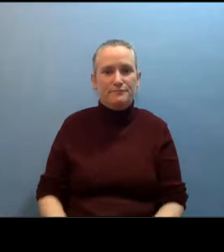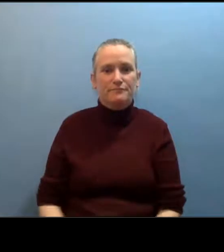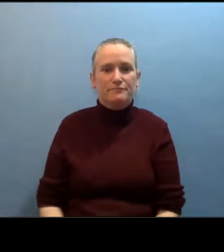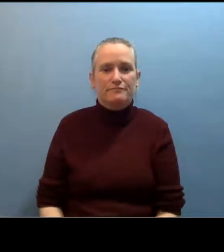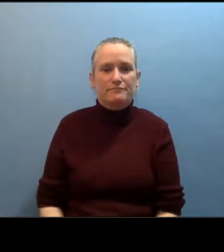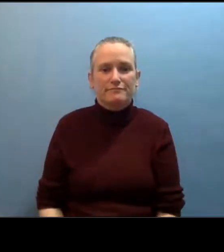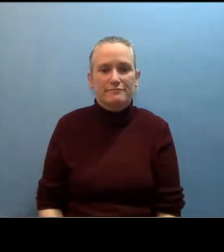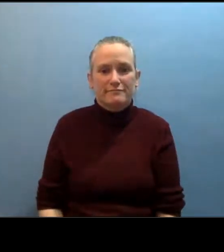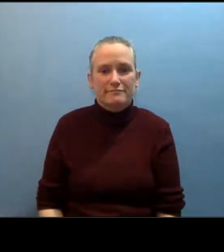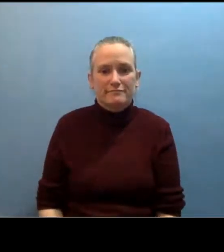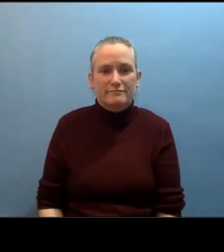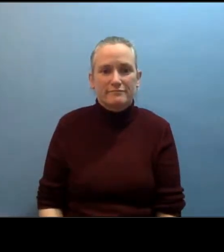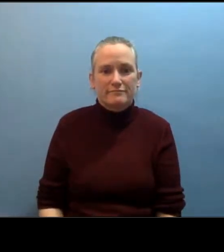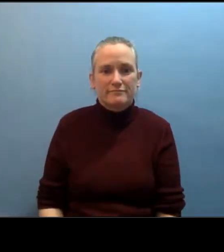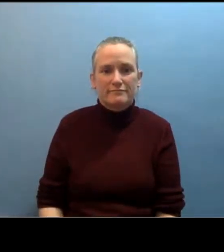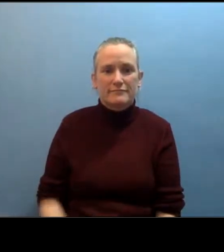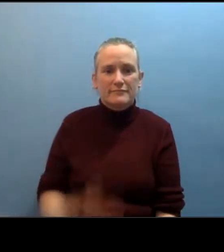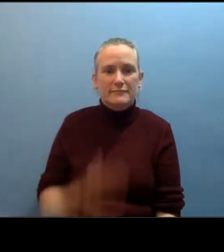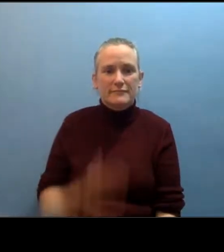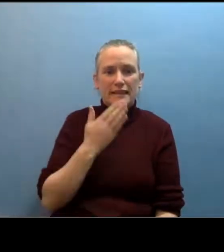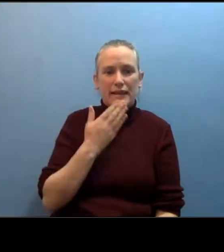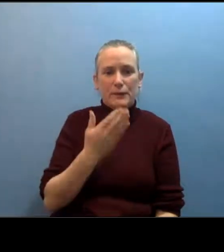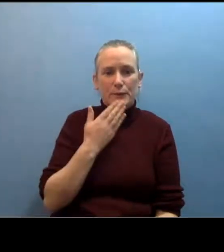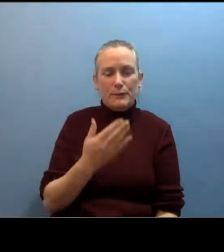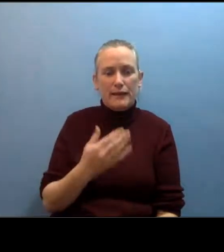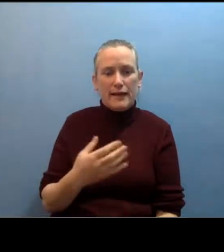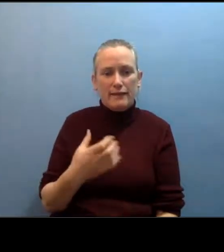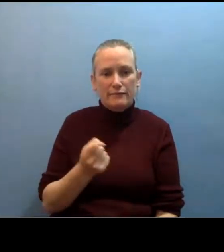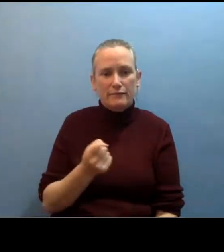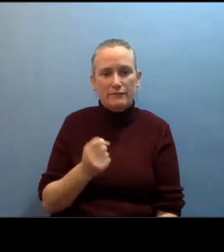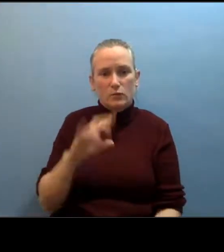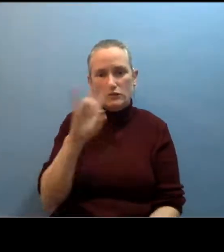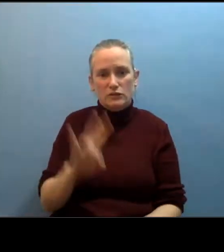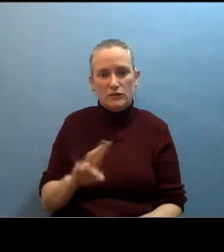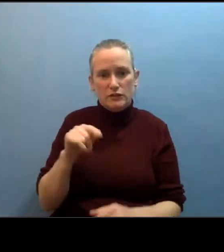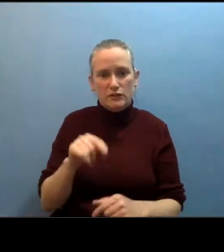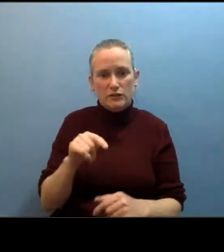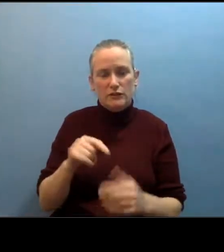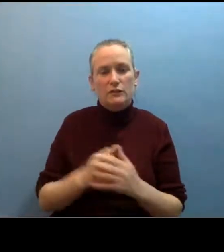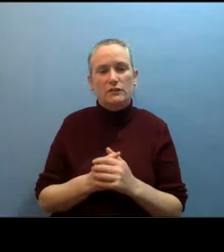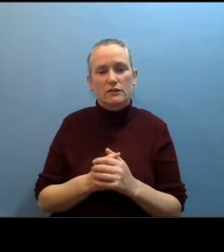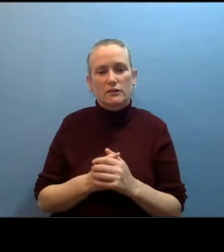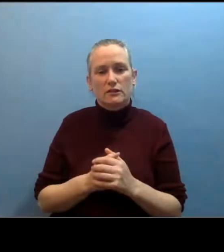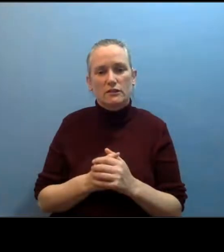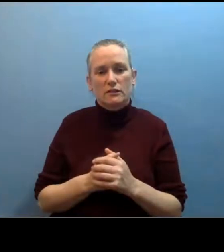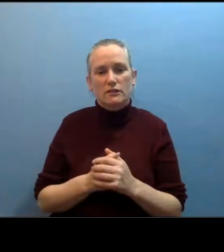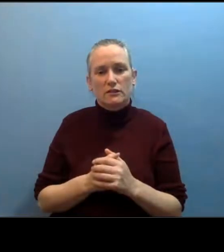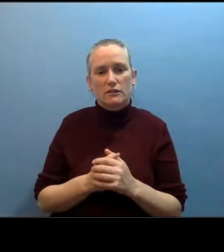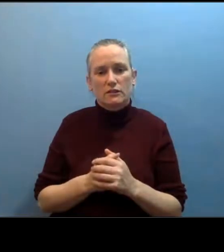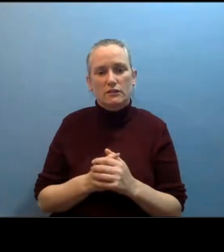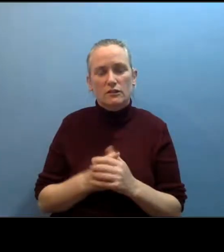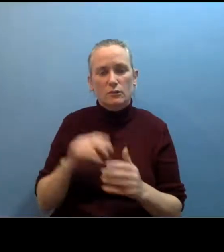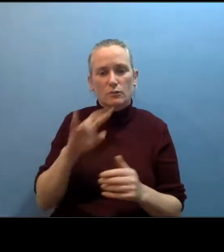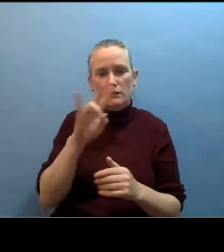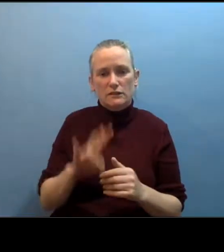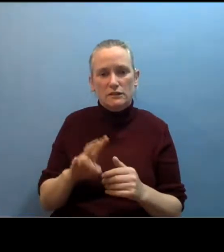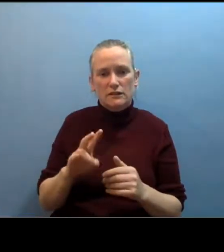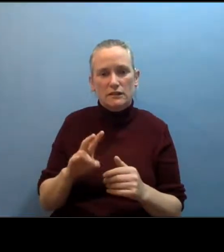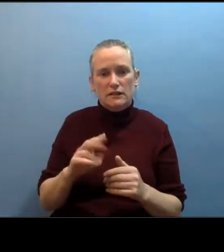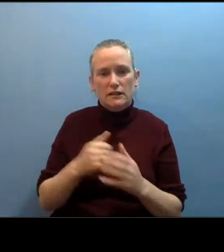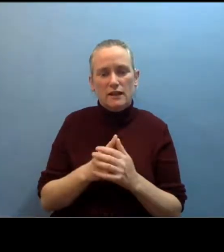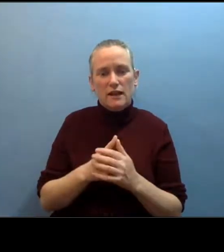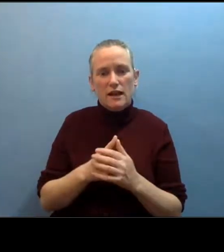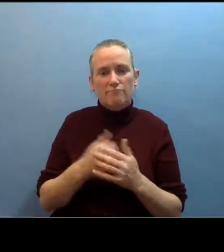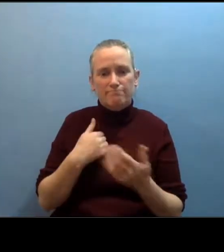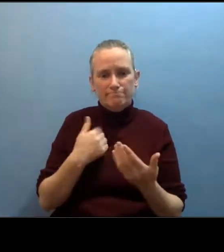Great. Thanks, Jen. I've got a question in here. So the question is, I tend to check in with my